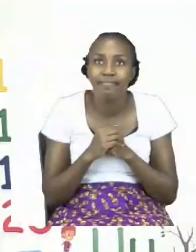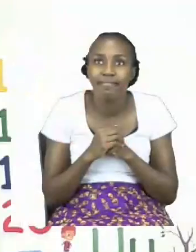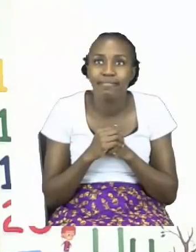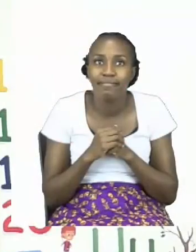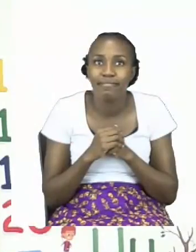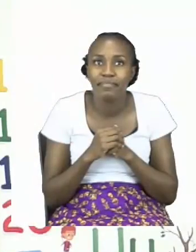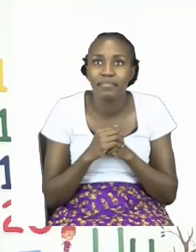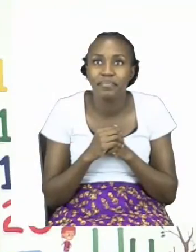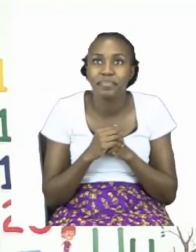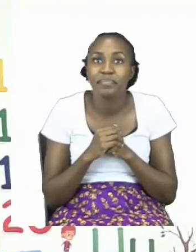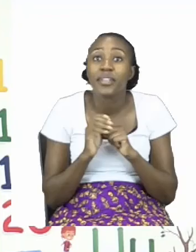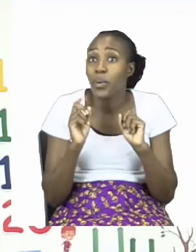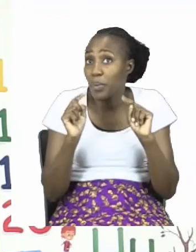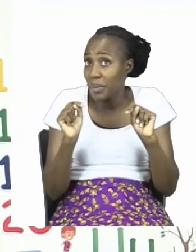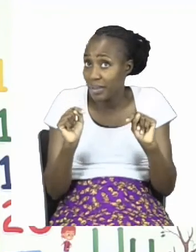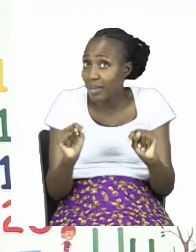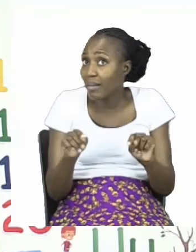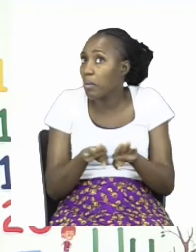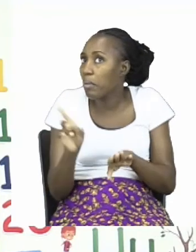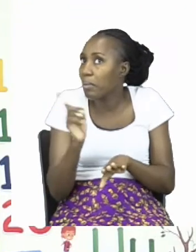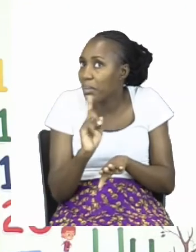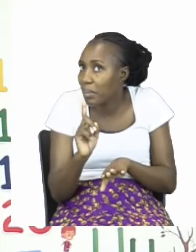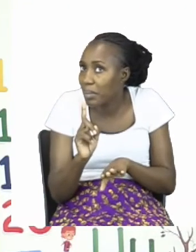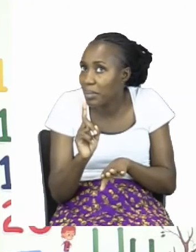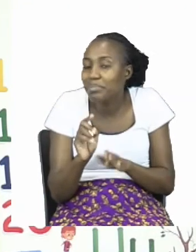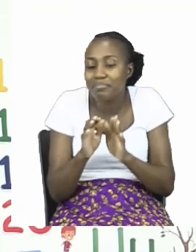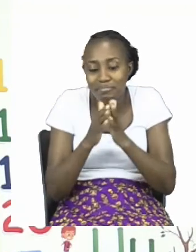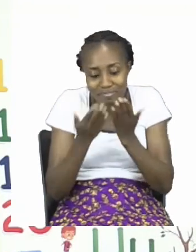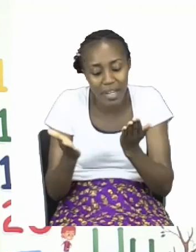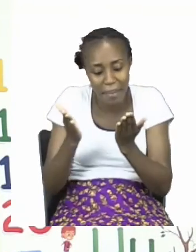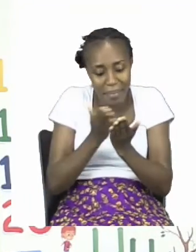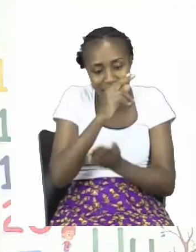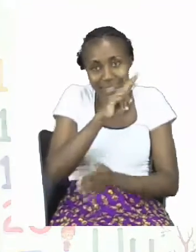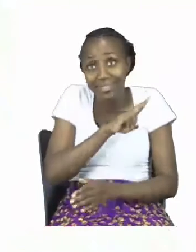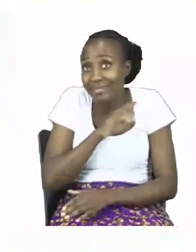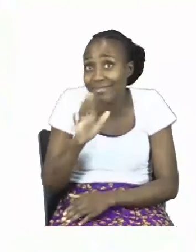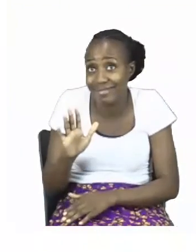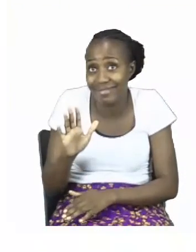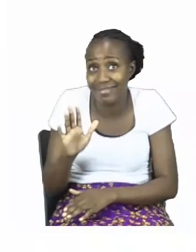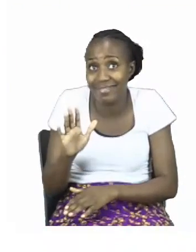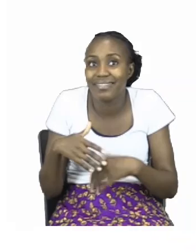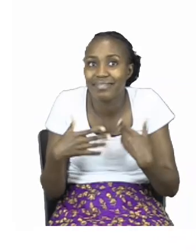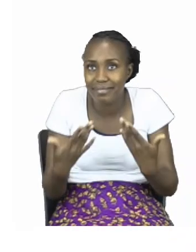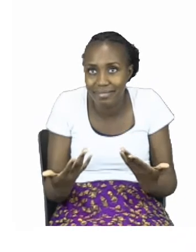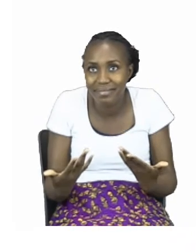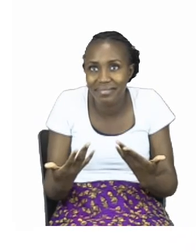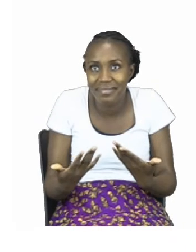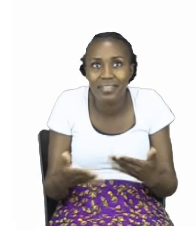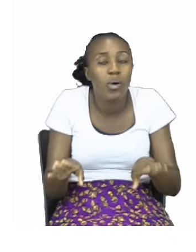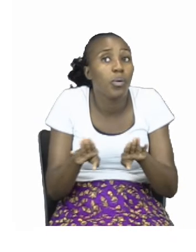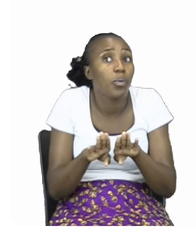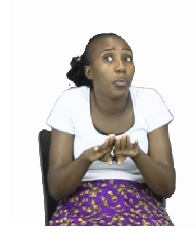For our last activity today, boys and girls, let's all turn to page 25. On page 25, we are going to